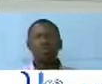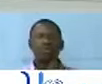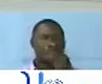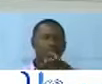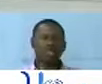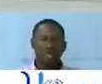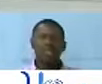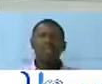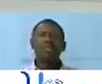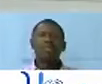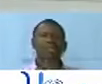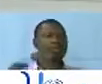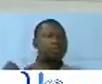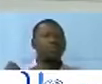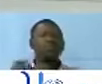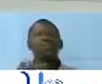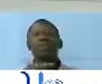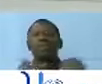len ko tek tu mané dafa ray.